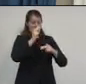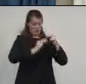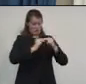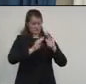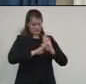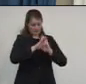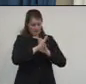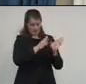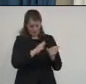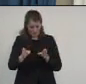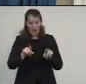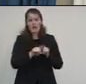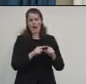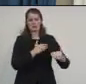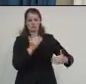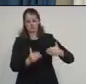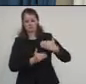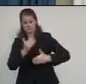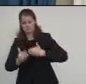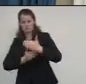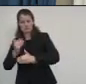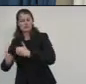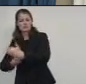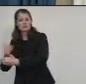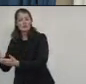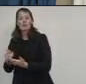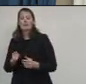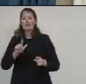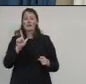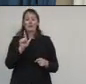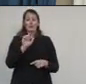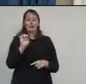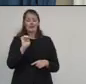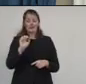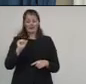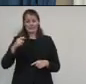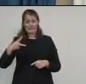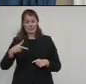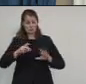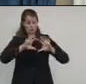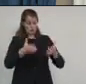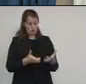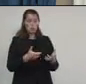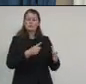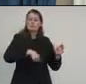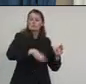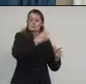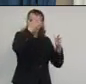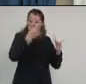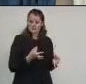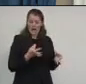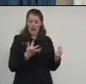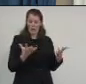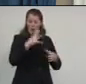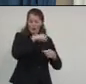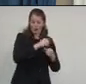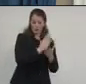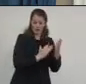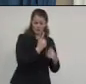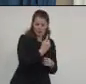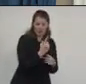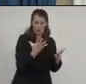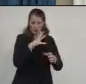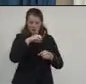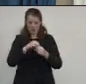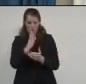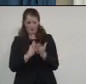People have talked about outdoor recreation obviously being important, but also some things that happen close to home. Do you consider people